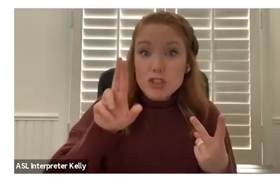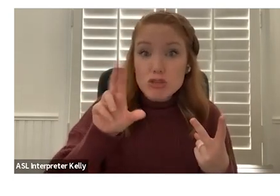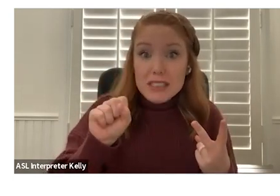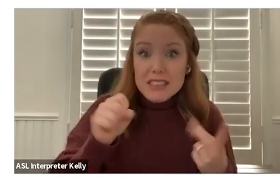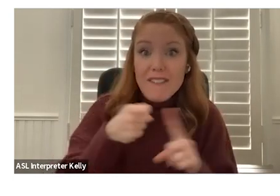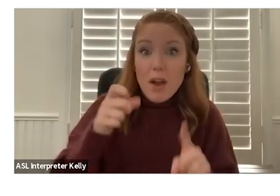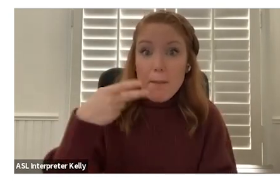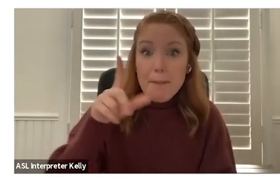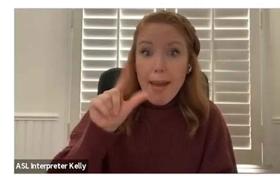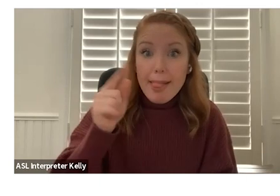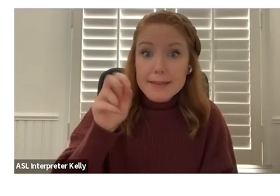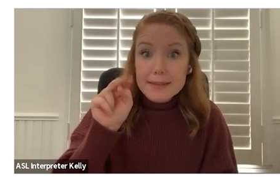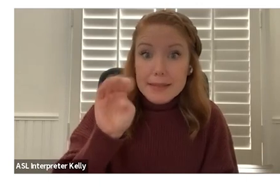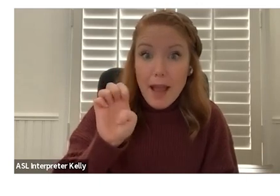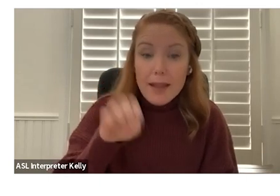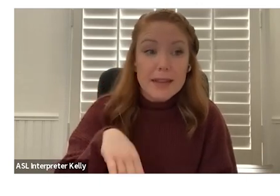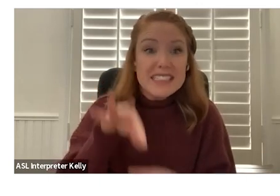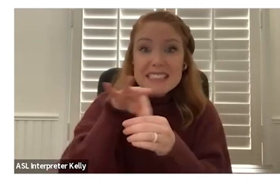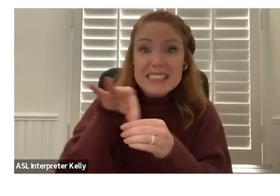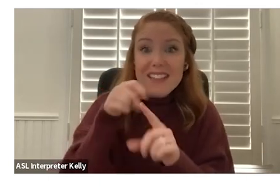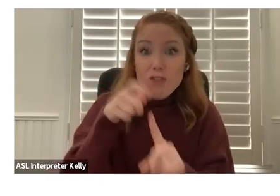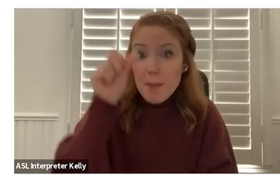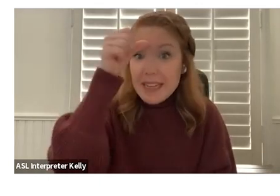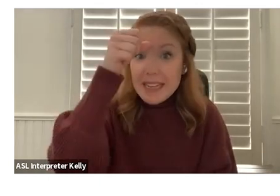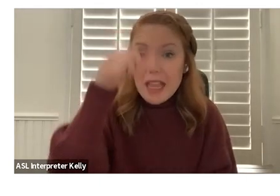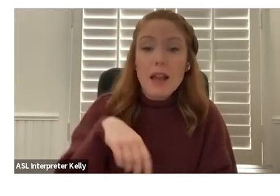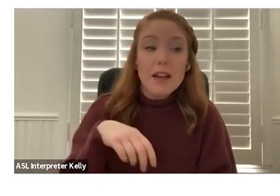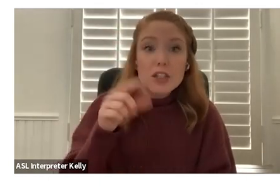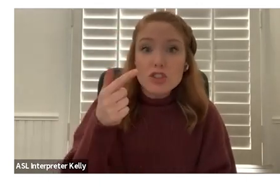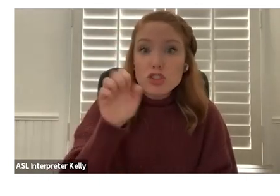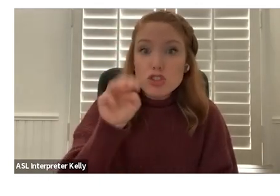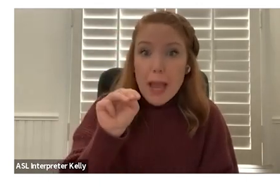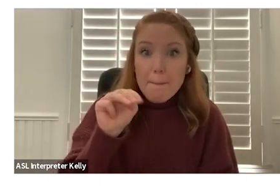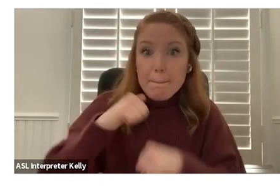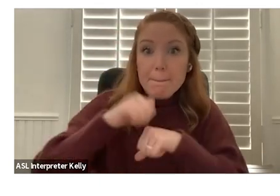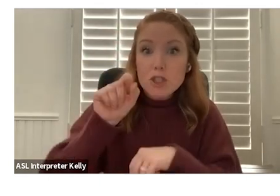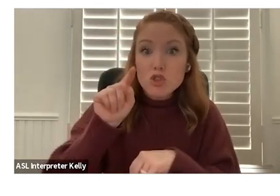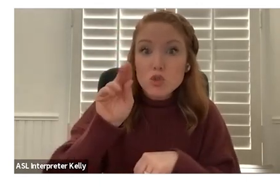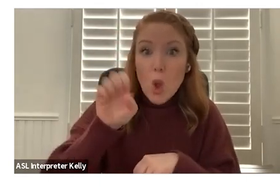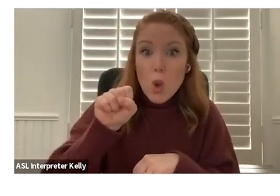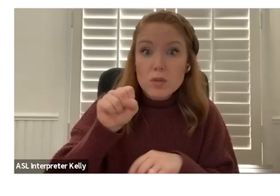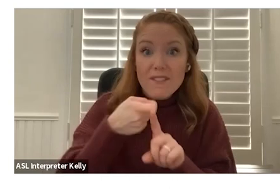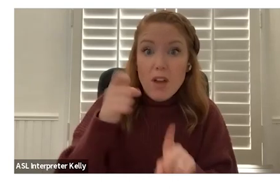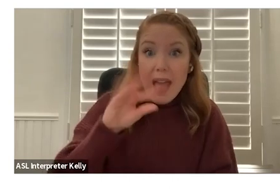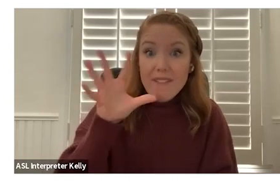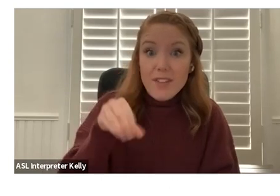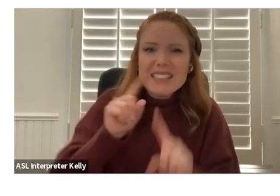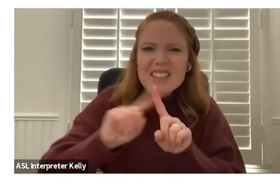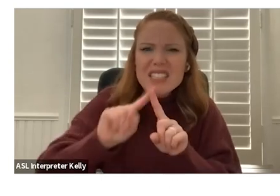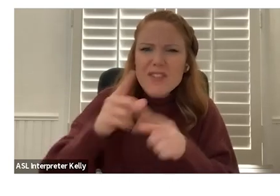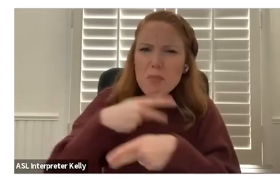well. So, and this kind of bleeds into today. When we use something and we throw it away, very few of us actually think about the afterlife of that.